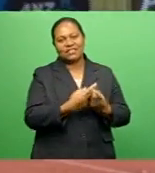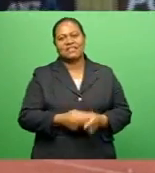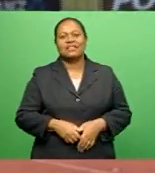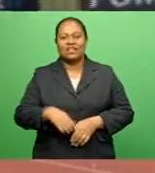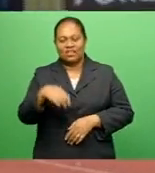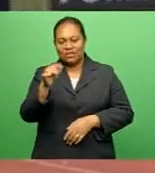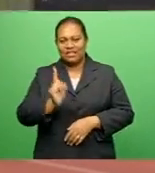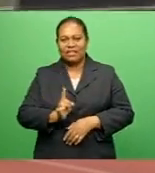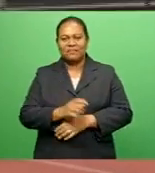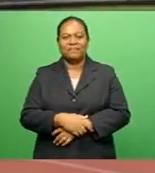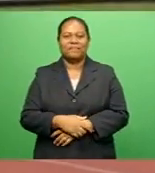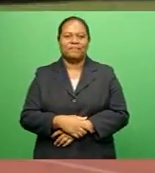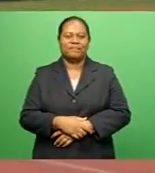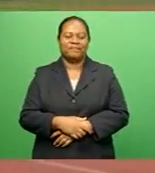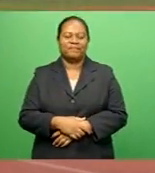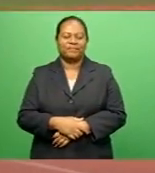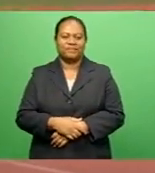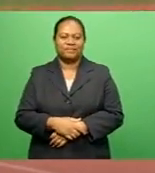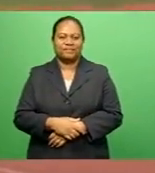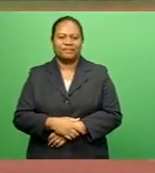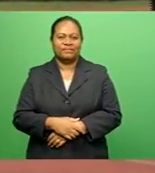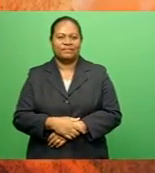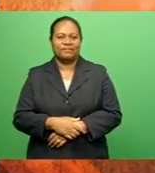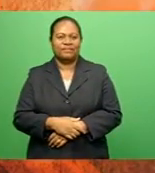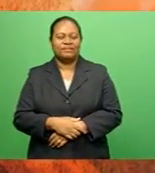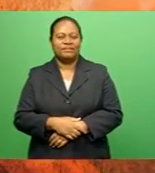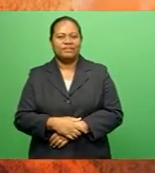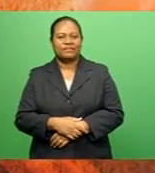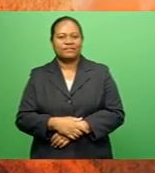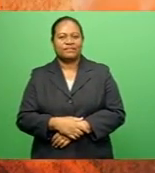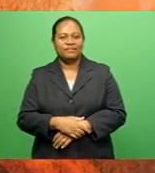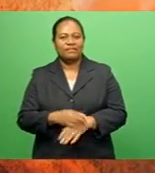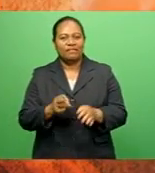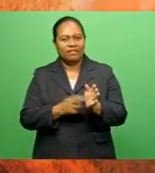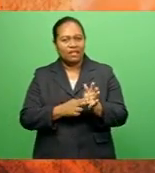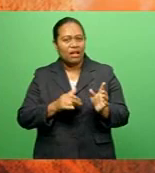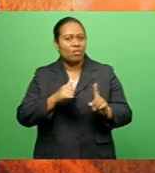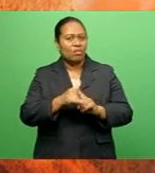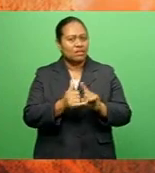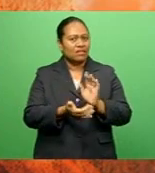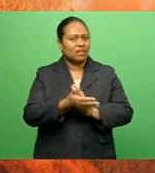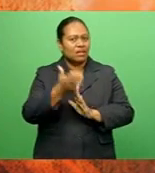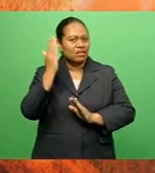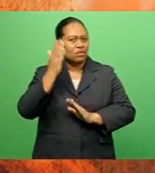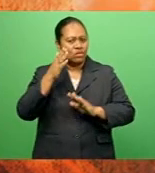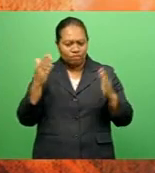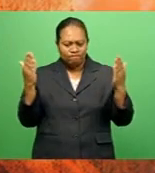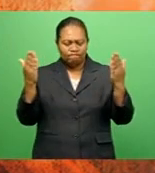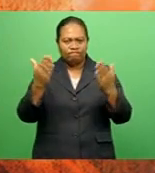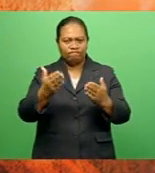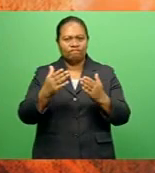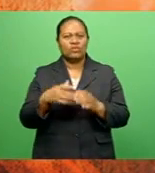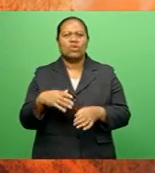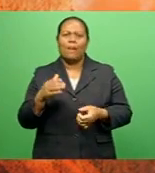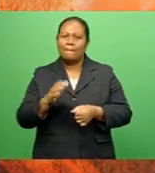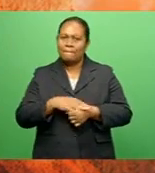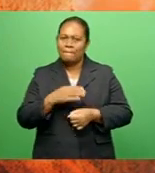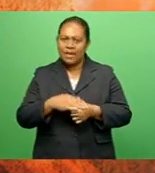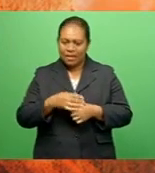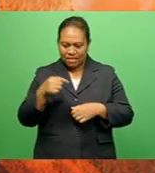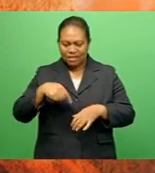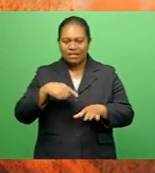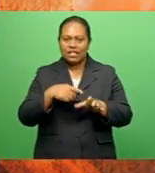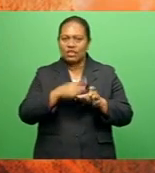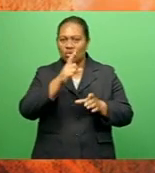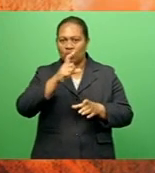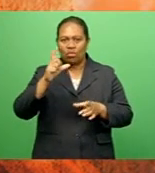competition. Carlini Tavi, FBC Sports. Namosi Secondary School is aiming to stamp their mark at the 2021